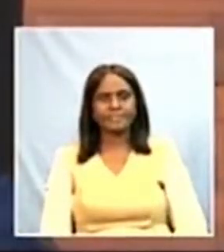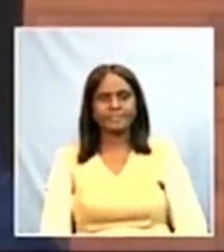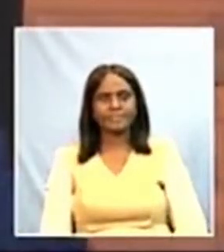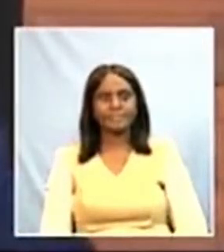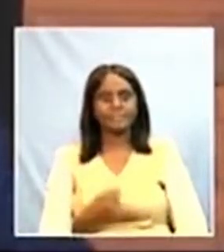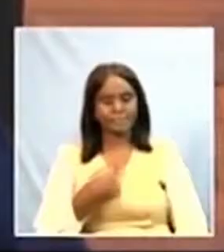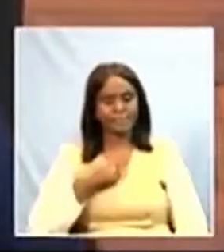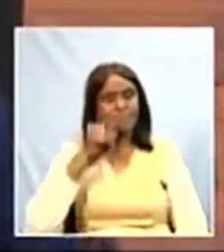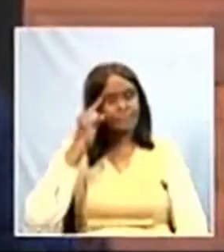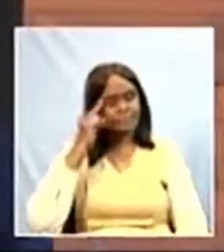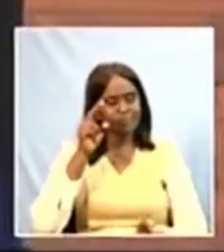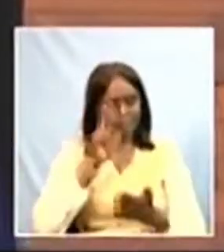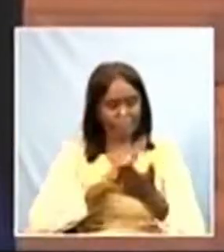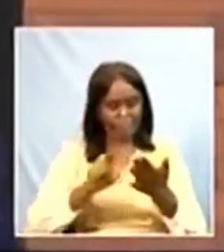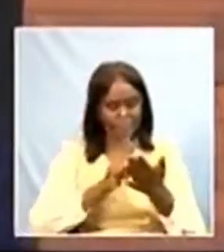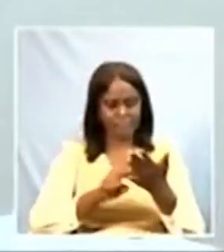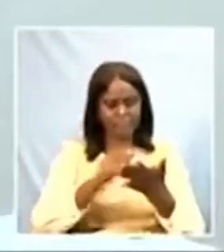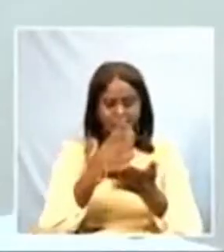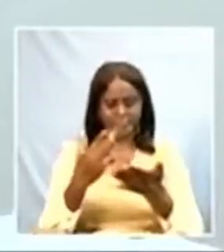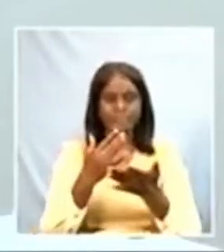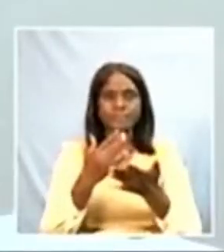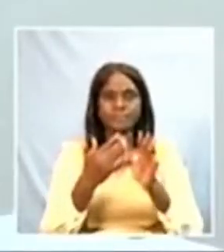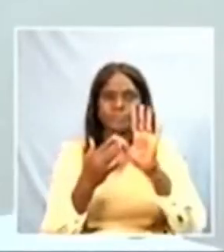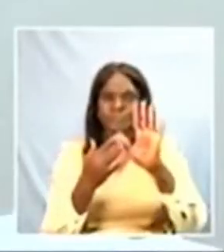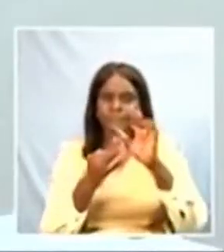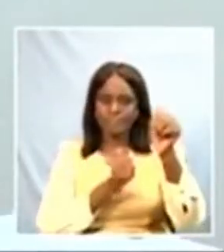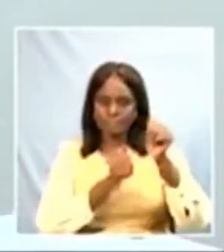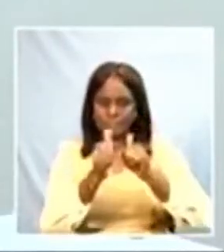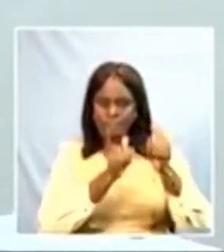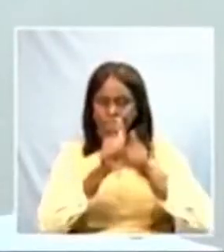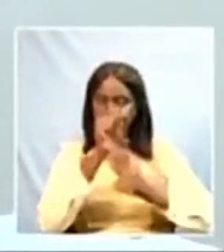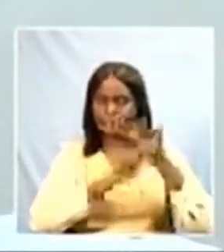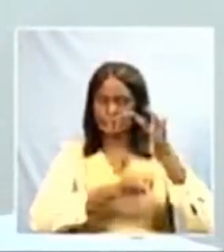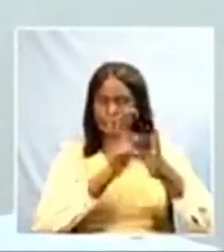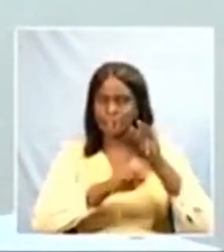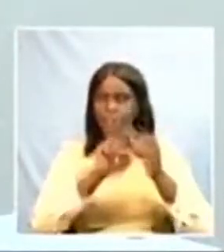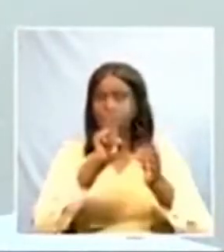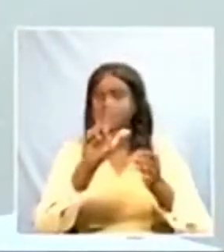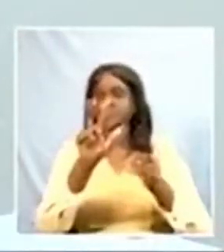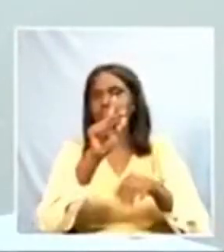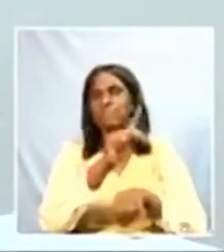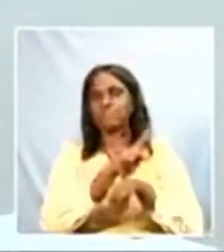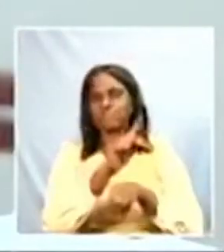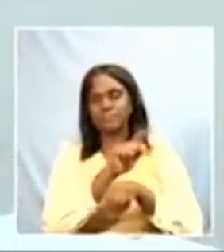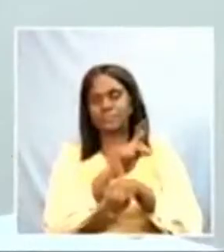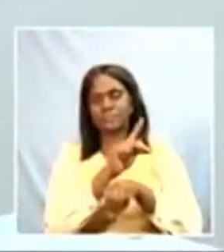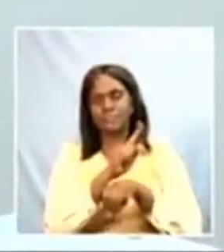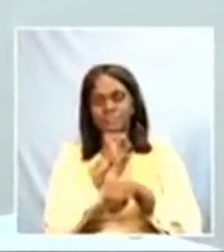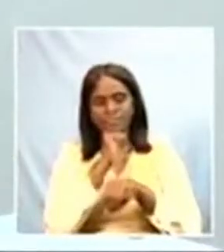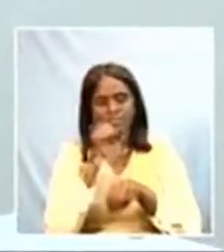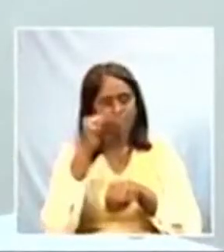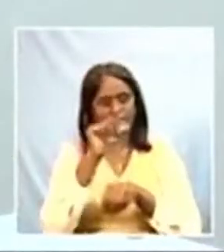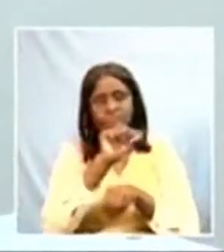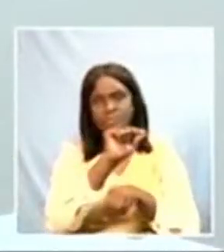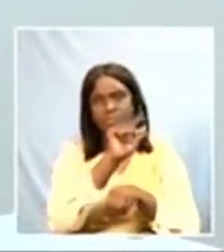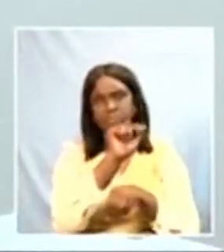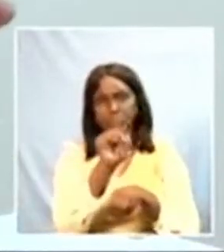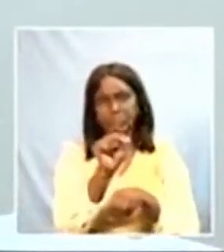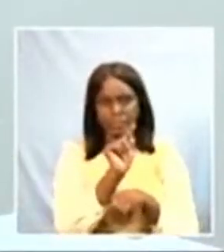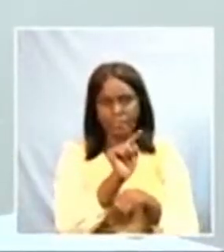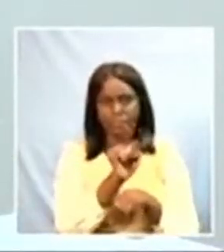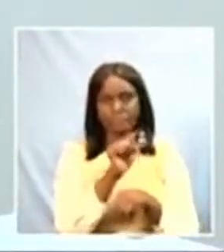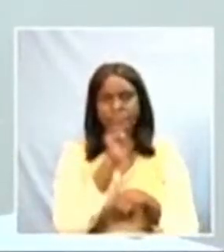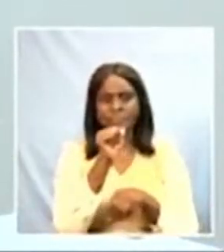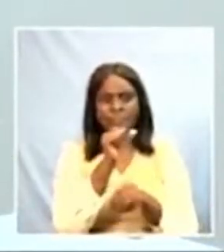I think I read something. I'll come to that. The administrative component. 23 projects, not for 2022,